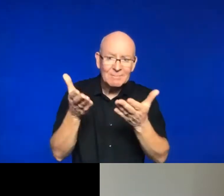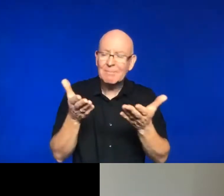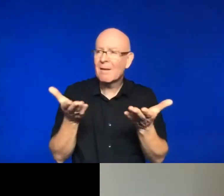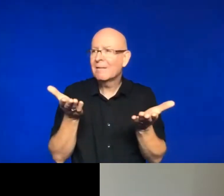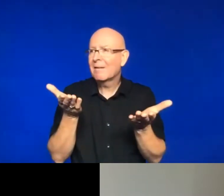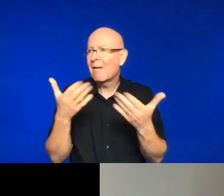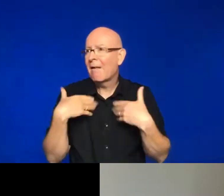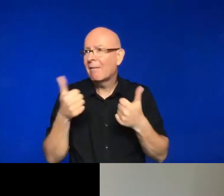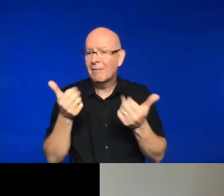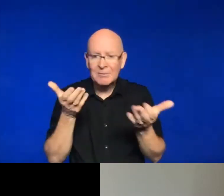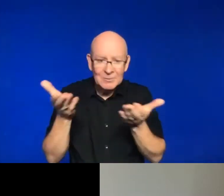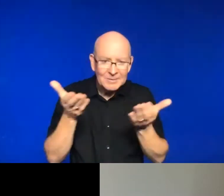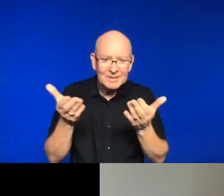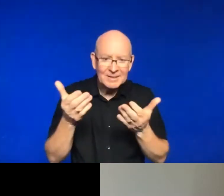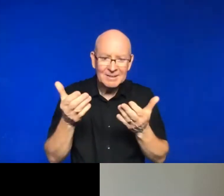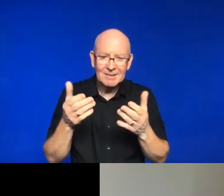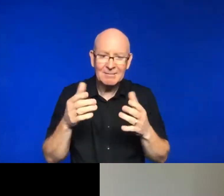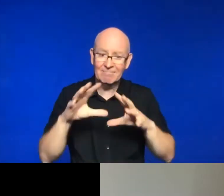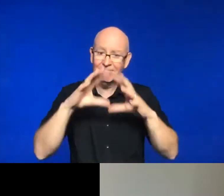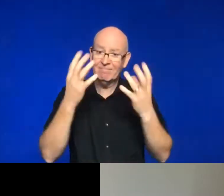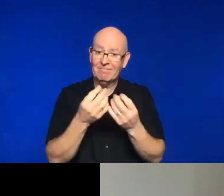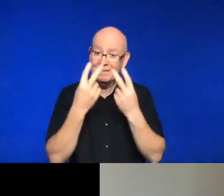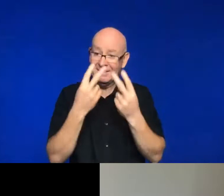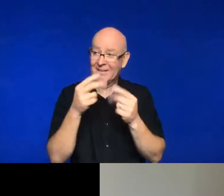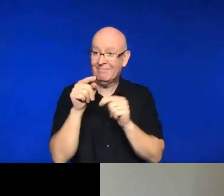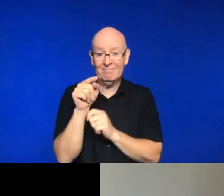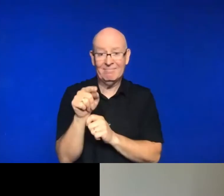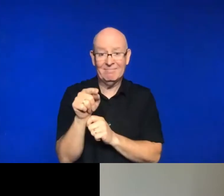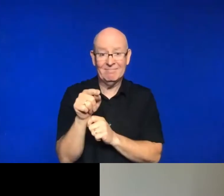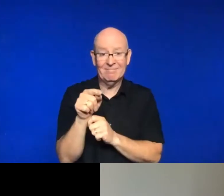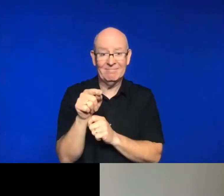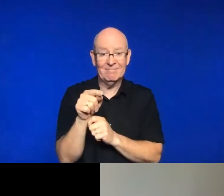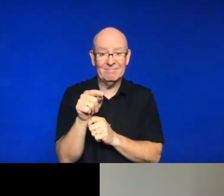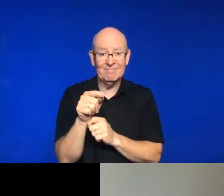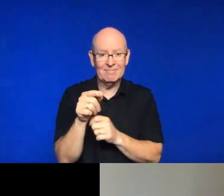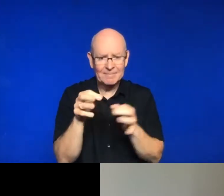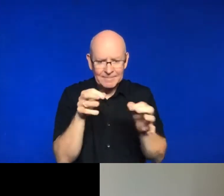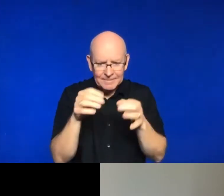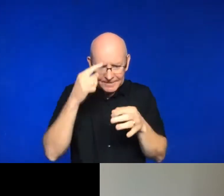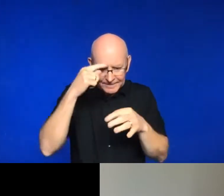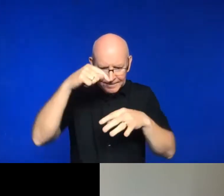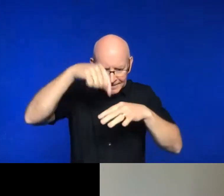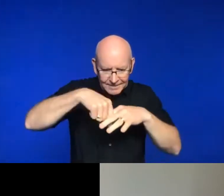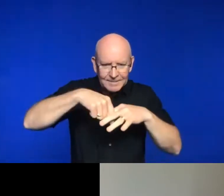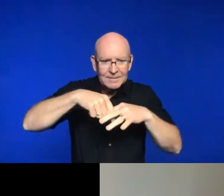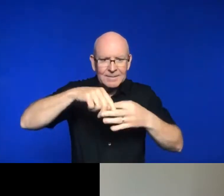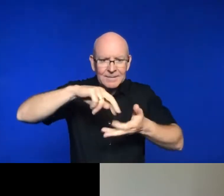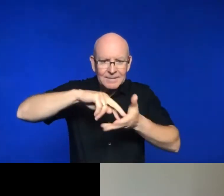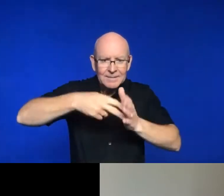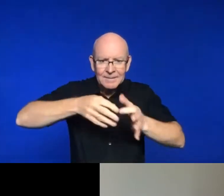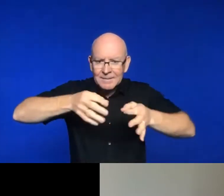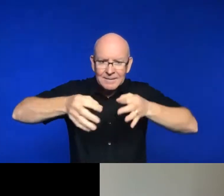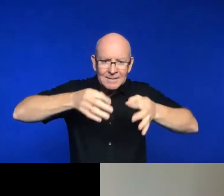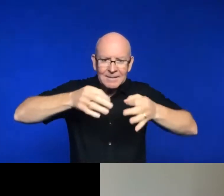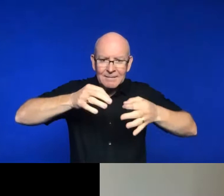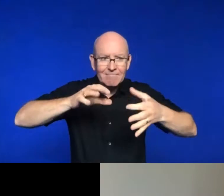strategically respond to COVID-19, making sure that everybody receive the services and the support